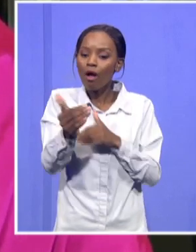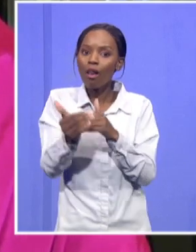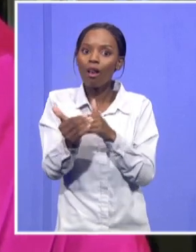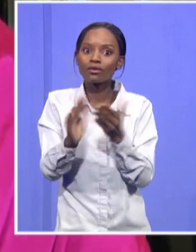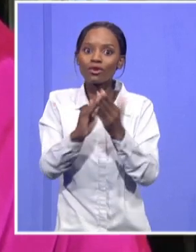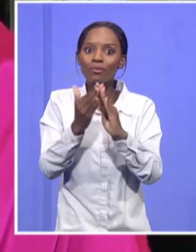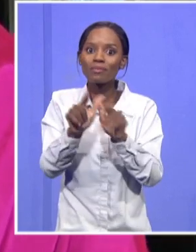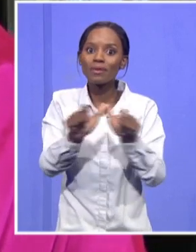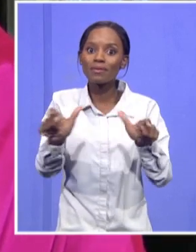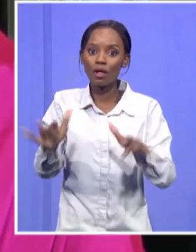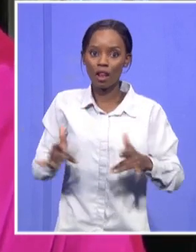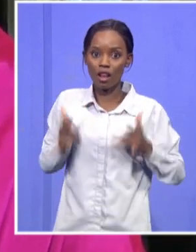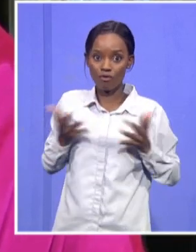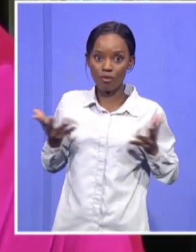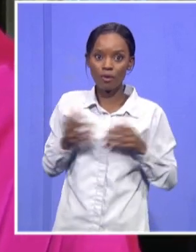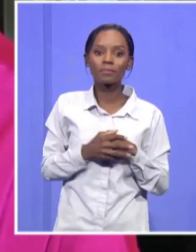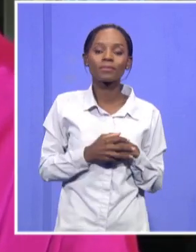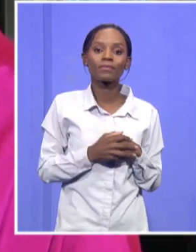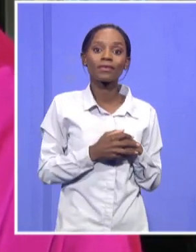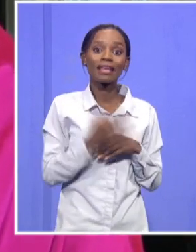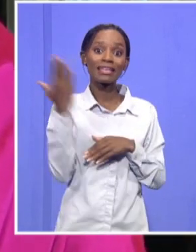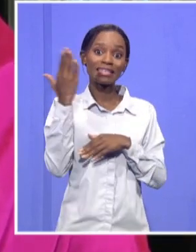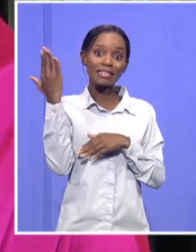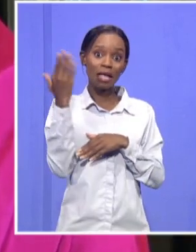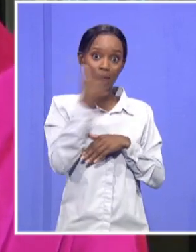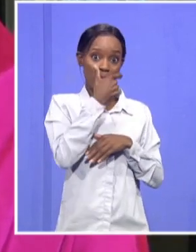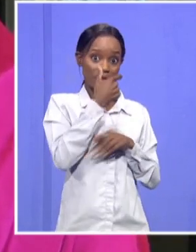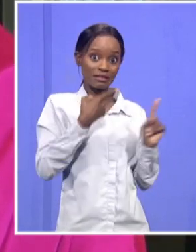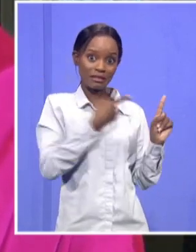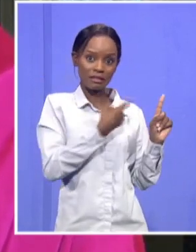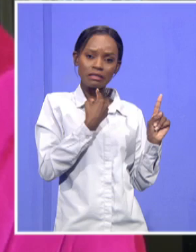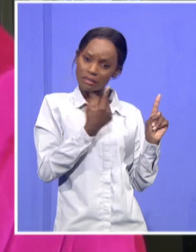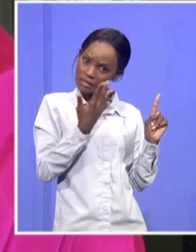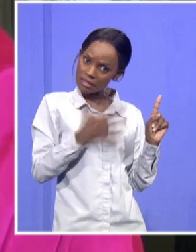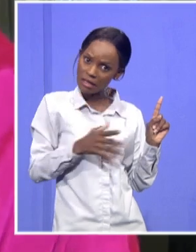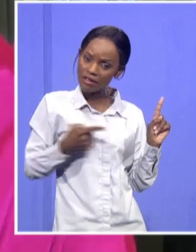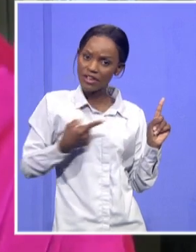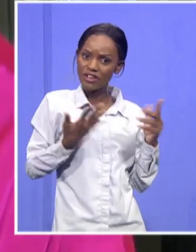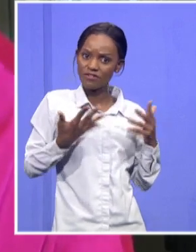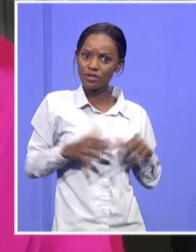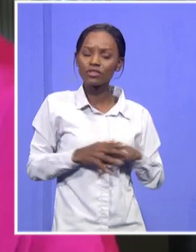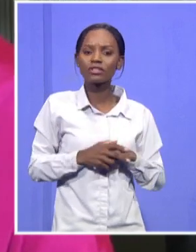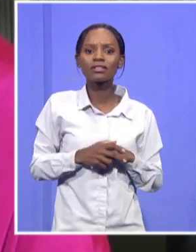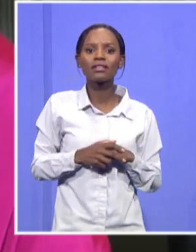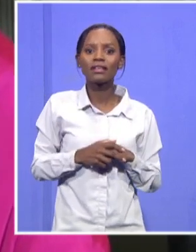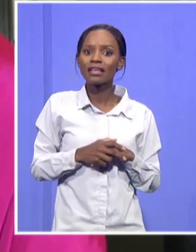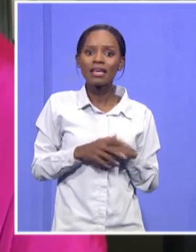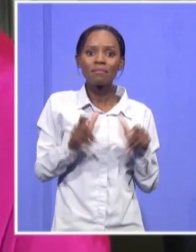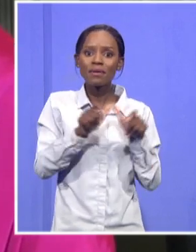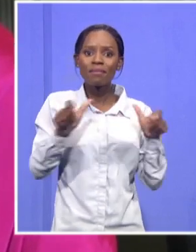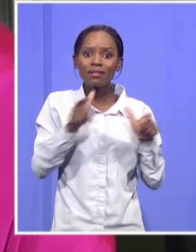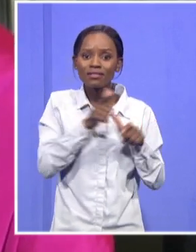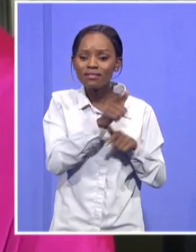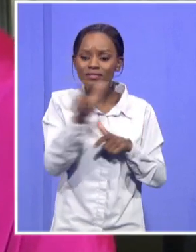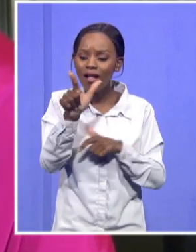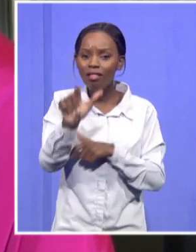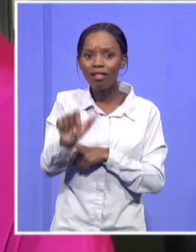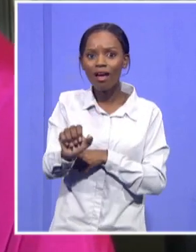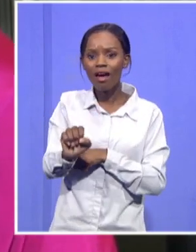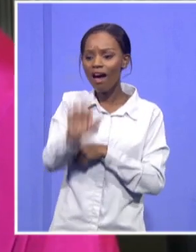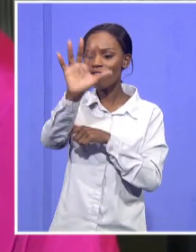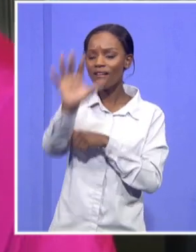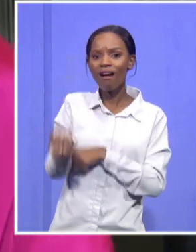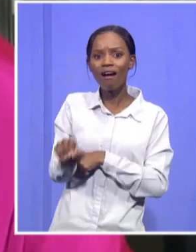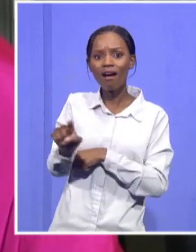of President Ramaphosa yesterday was very telling in that sense. It's not about anybody coming to tell the Africans what to do with